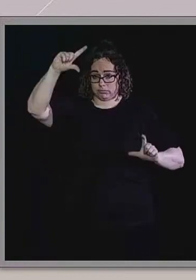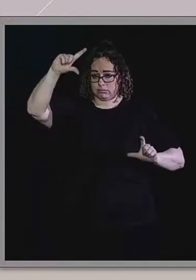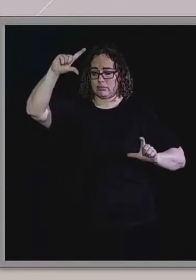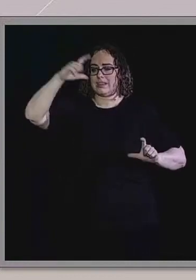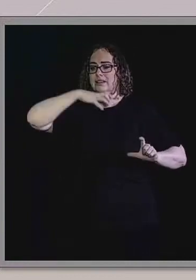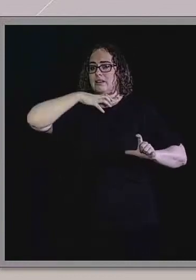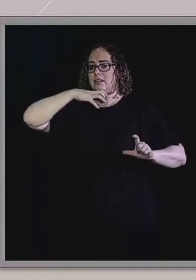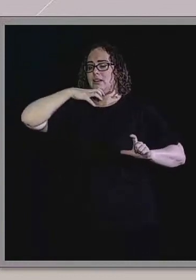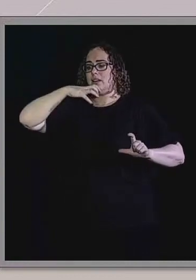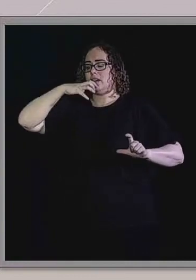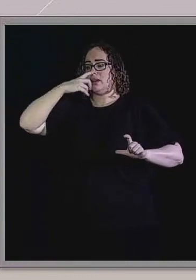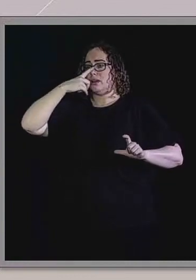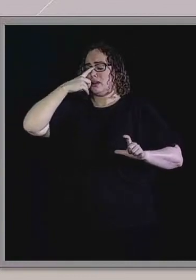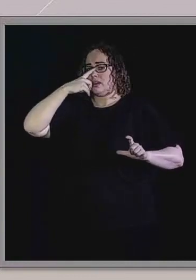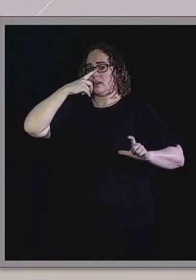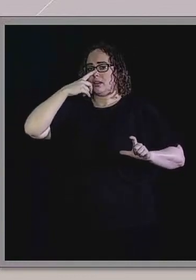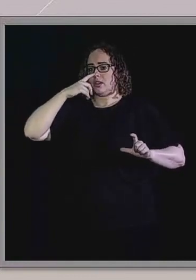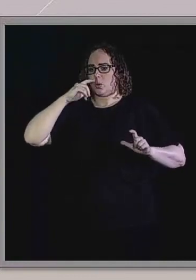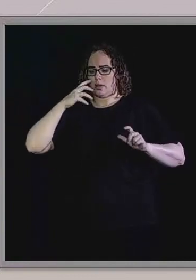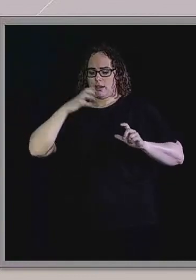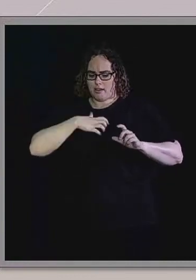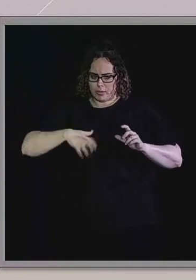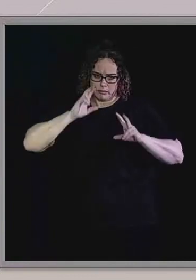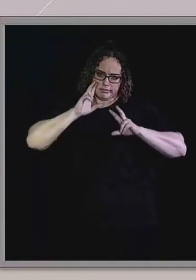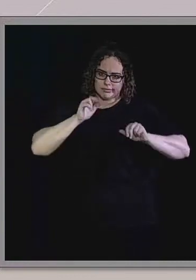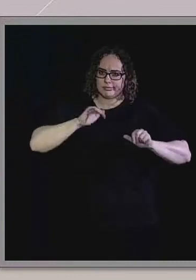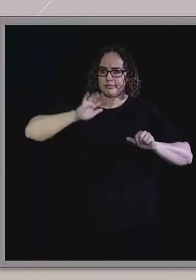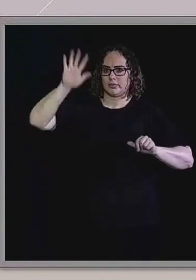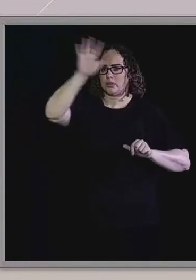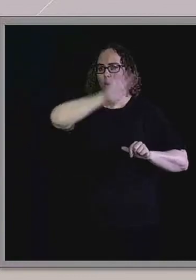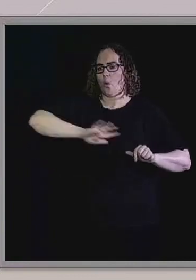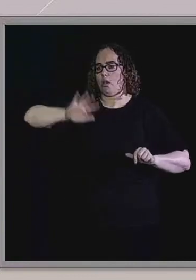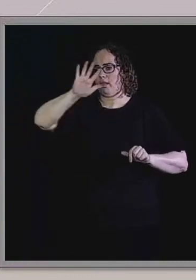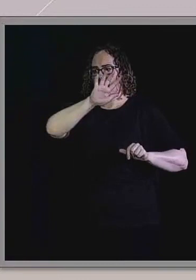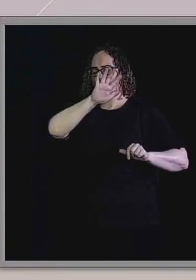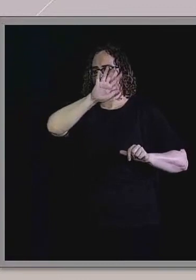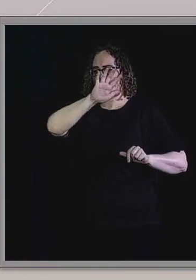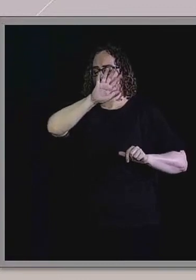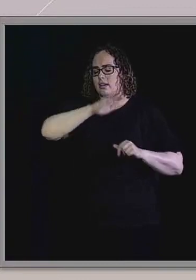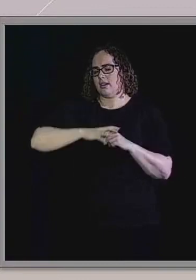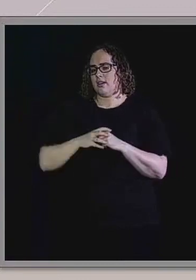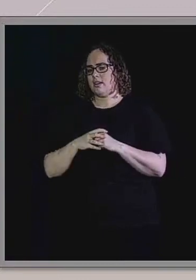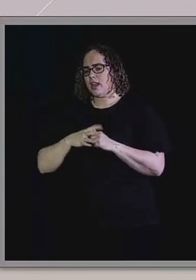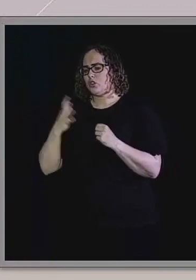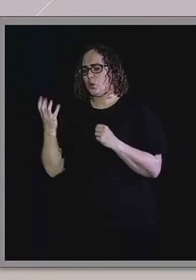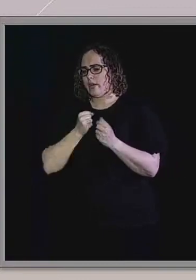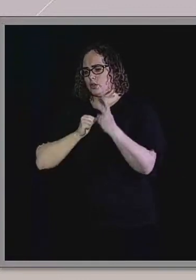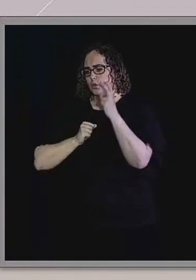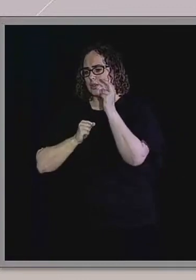in our coffers, and you have to, you have to develop,